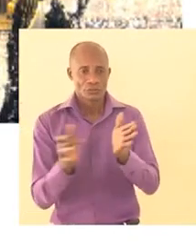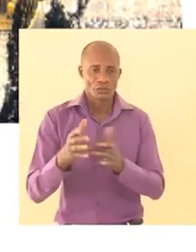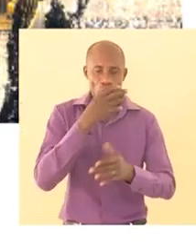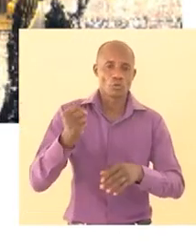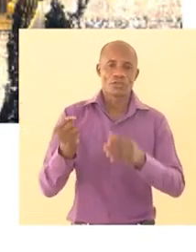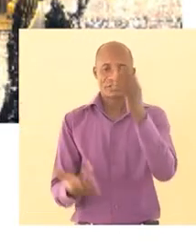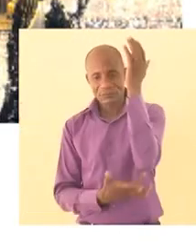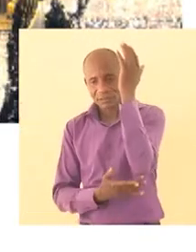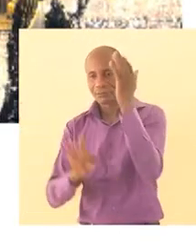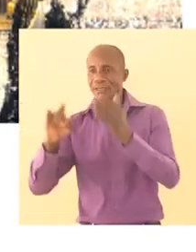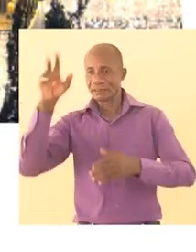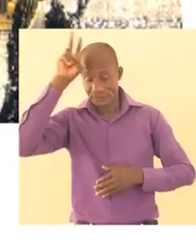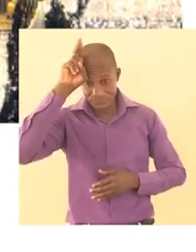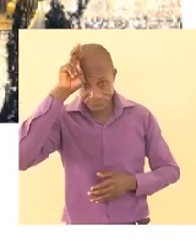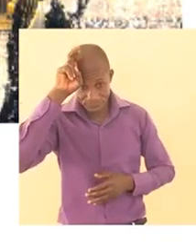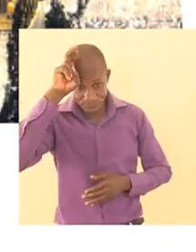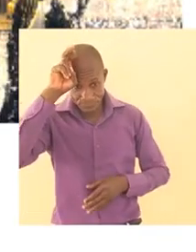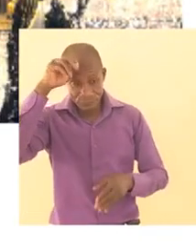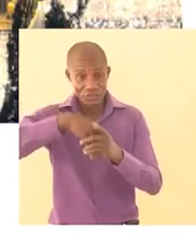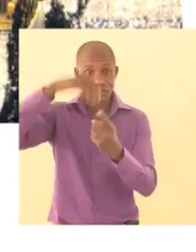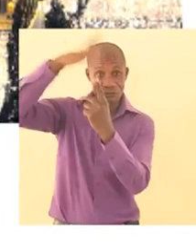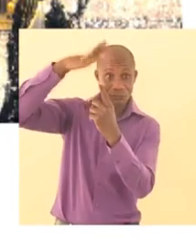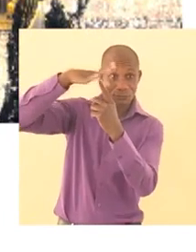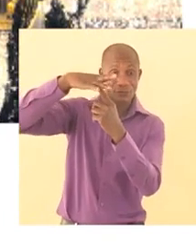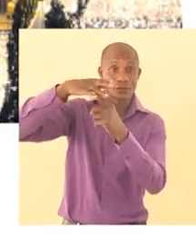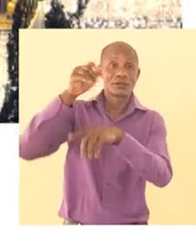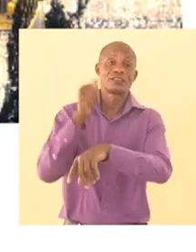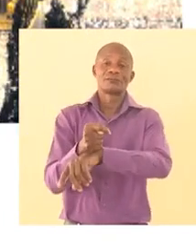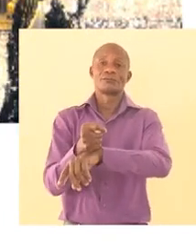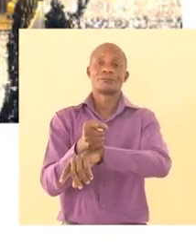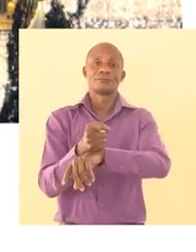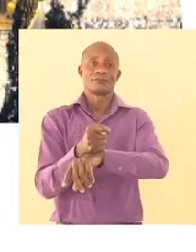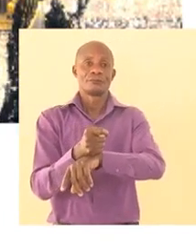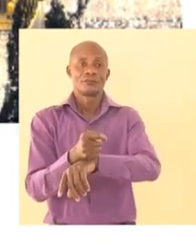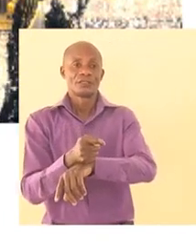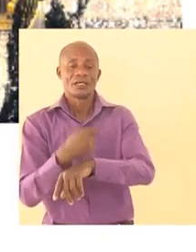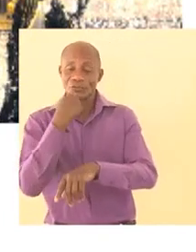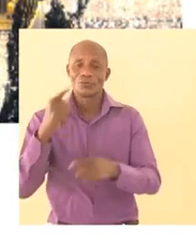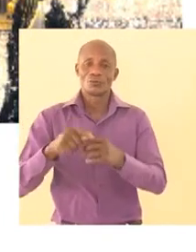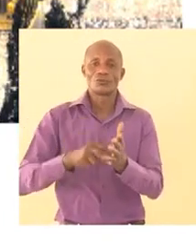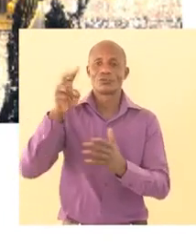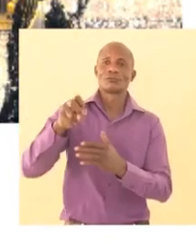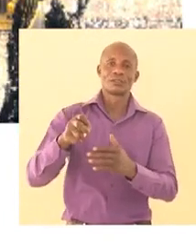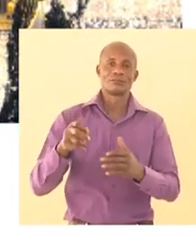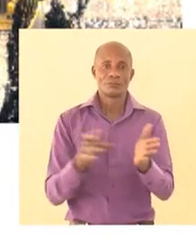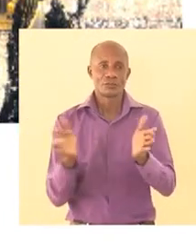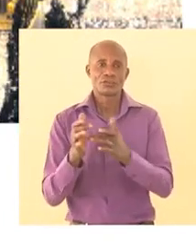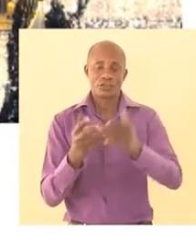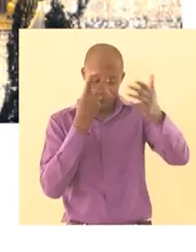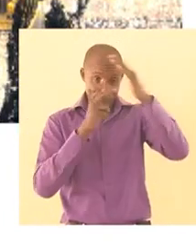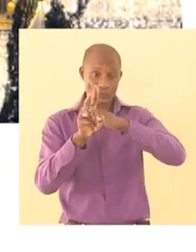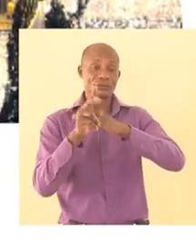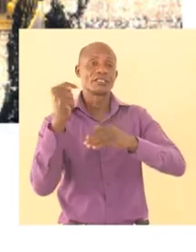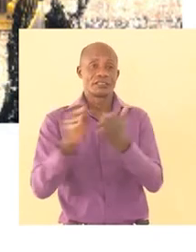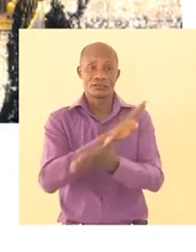was tempted by the devil in the pinnacle of the temple. He was taken to the pinnacle of the temple and told to jump down. Then Jesus predicts